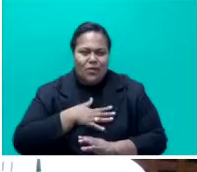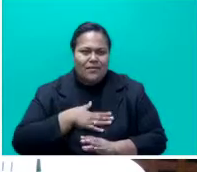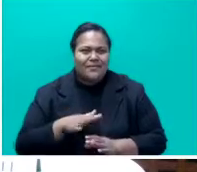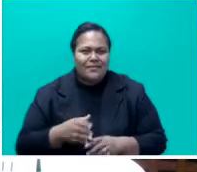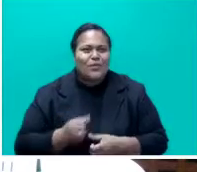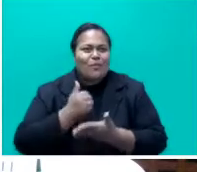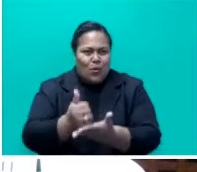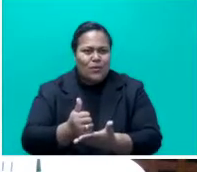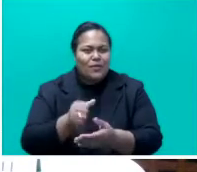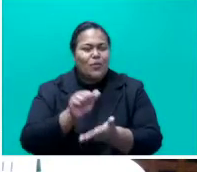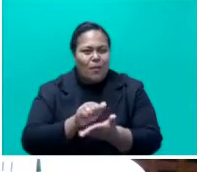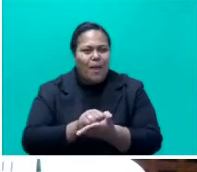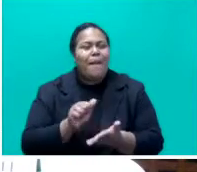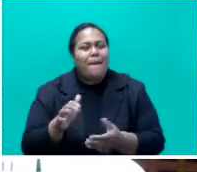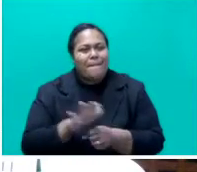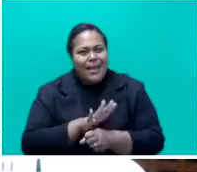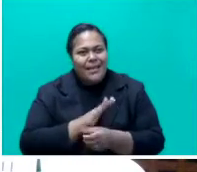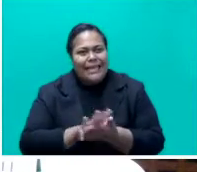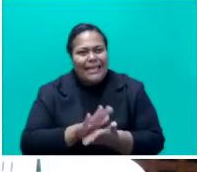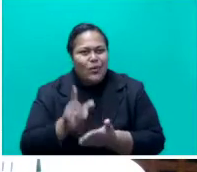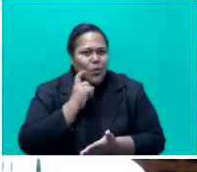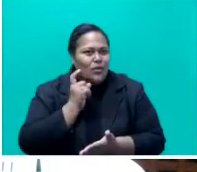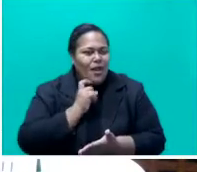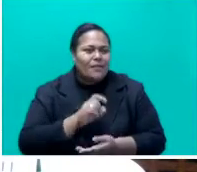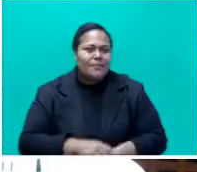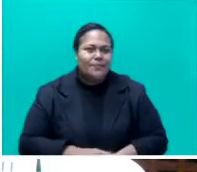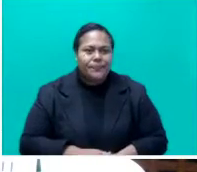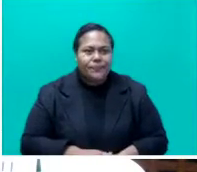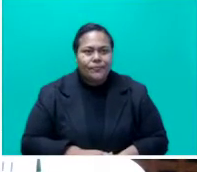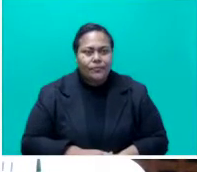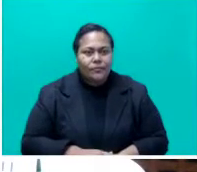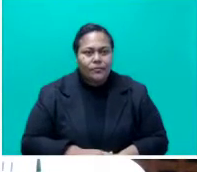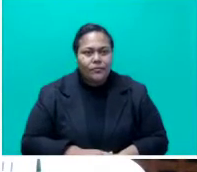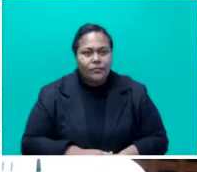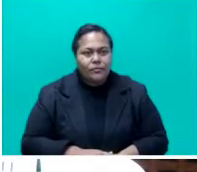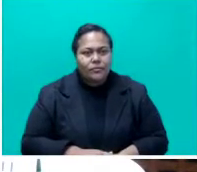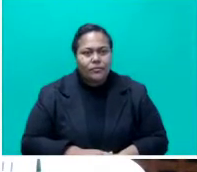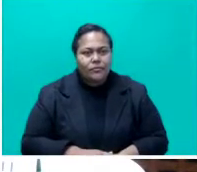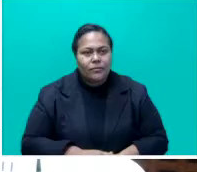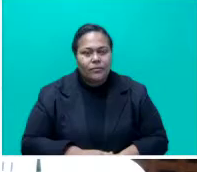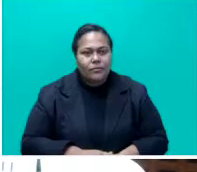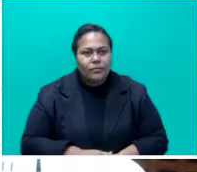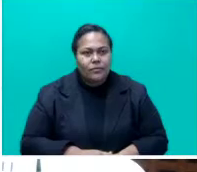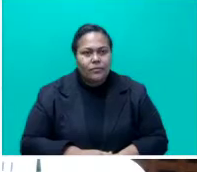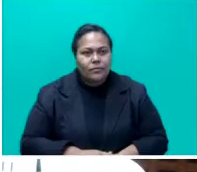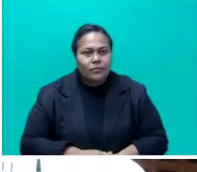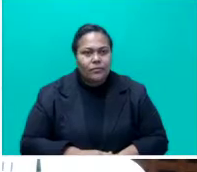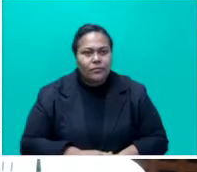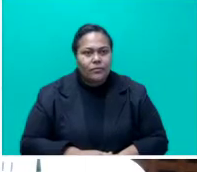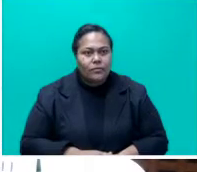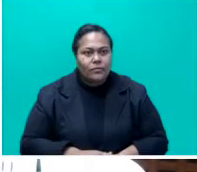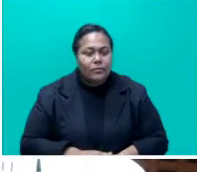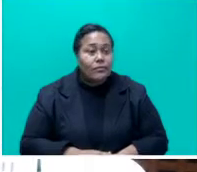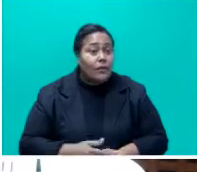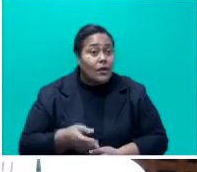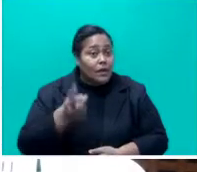Osa, Maduata, Teleu, Dakonro, and Ra. Again, this may,